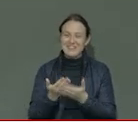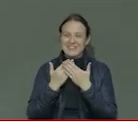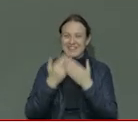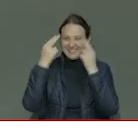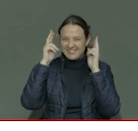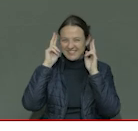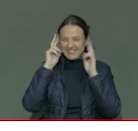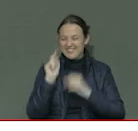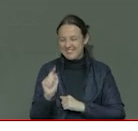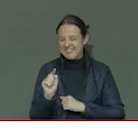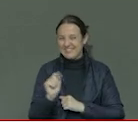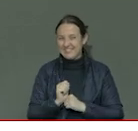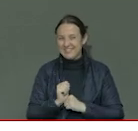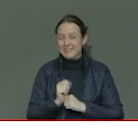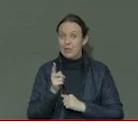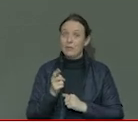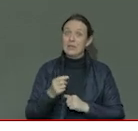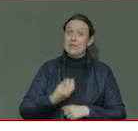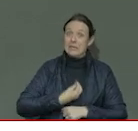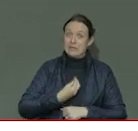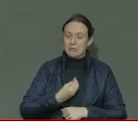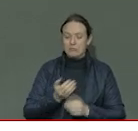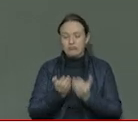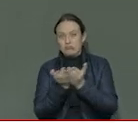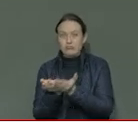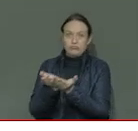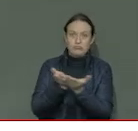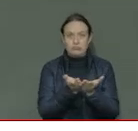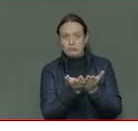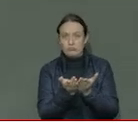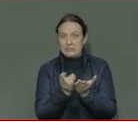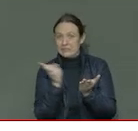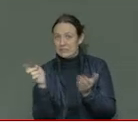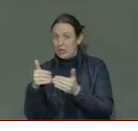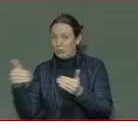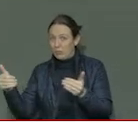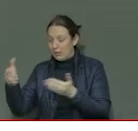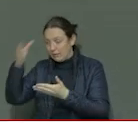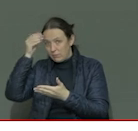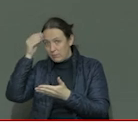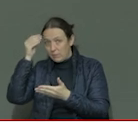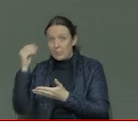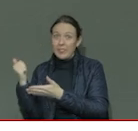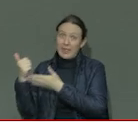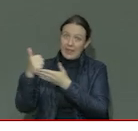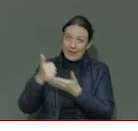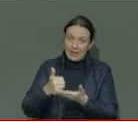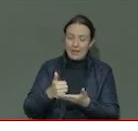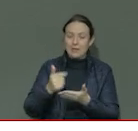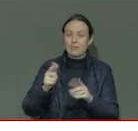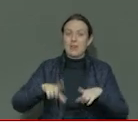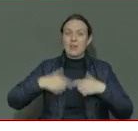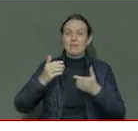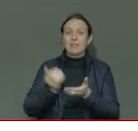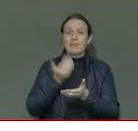on the lifeboat or his younger years actually influenced him? Yes, because even as an adult, we see that he still clings to